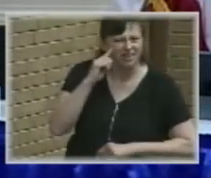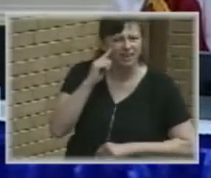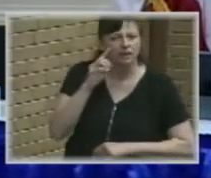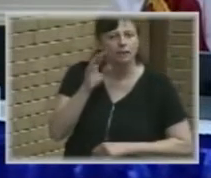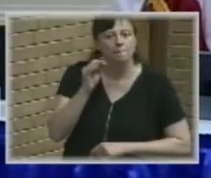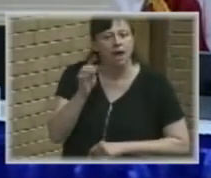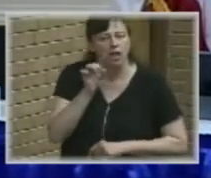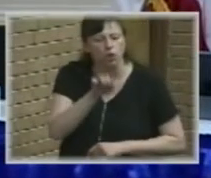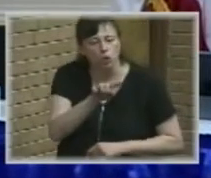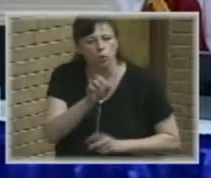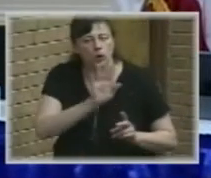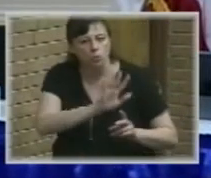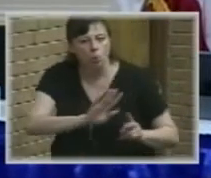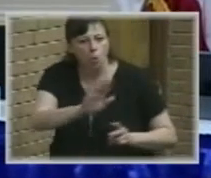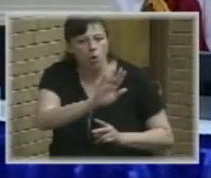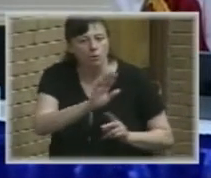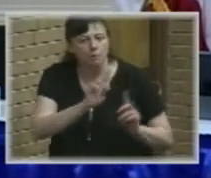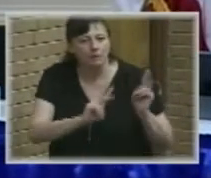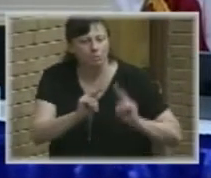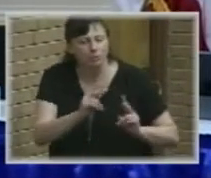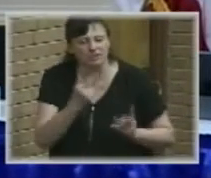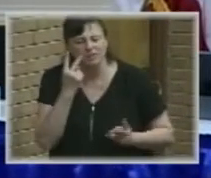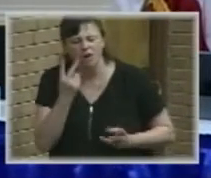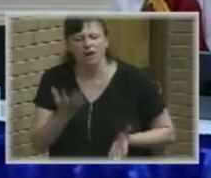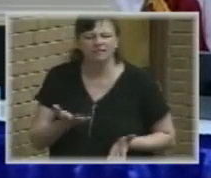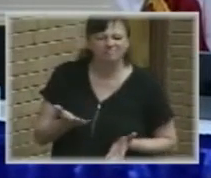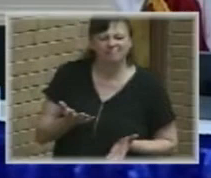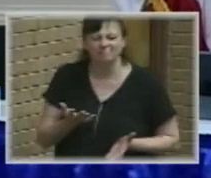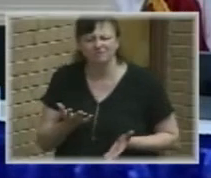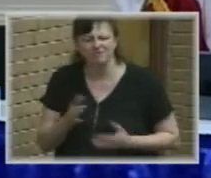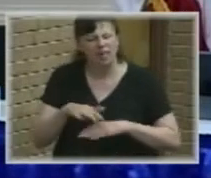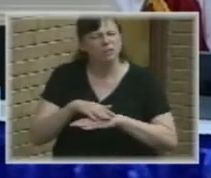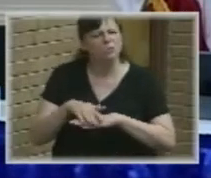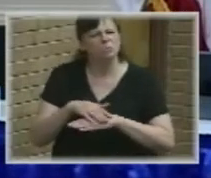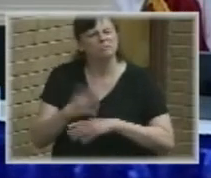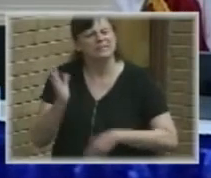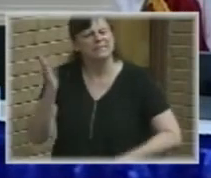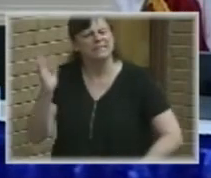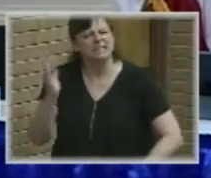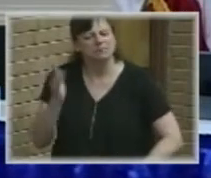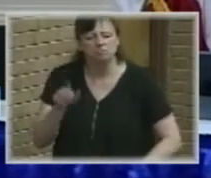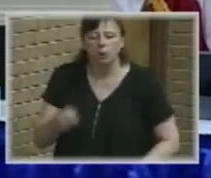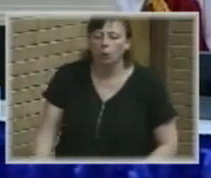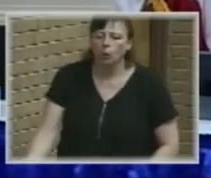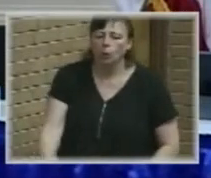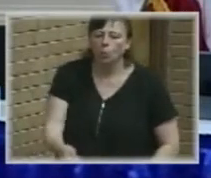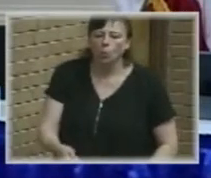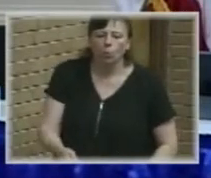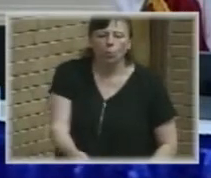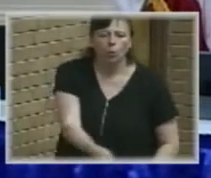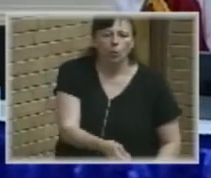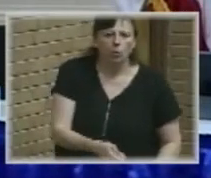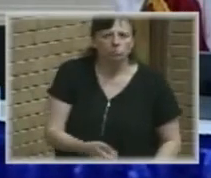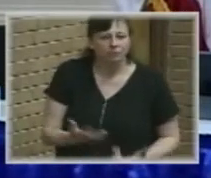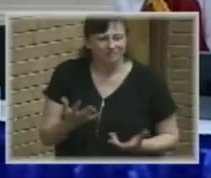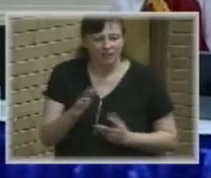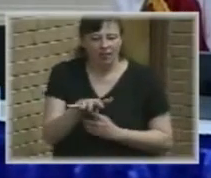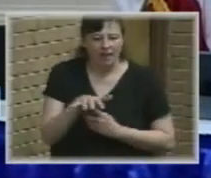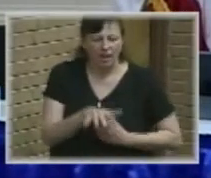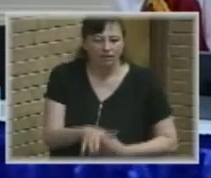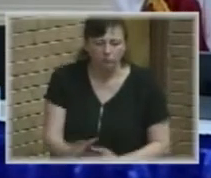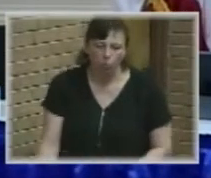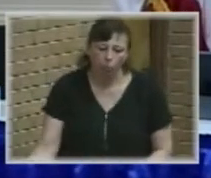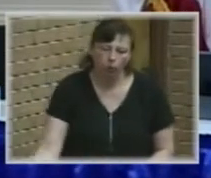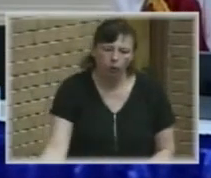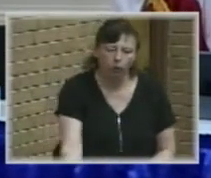and your people found is that while on the surface using a leaf vacuum looks like a great way to get the leaves up,